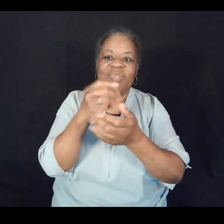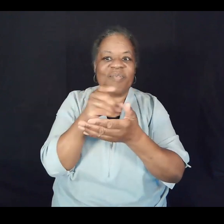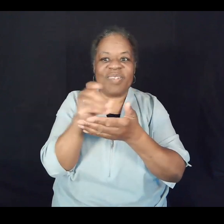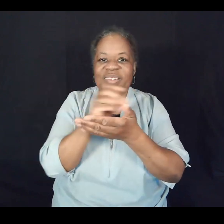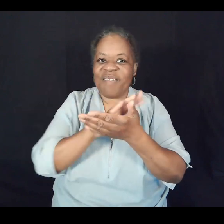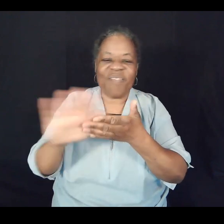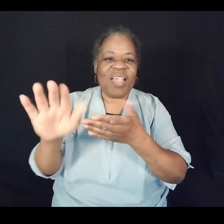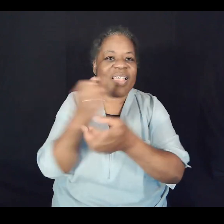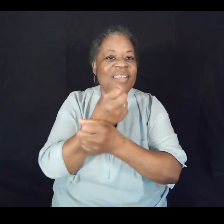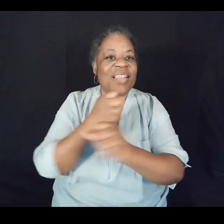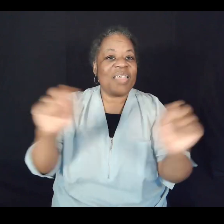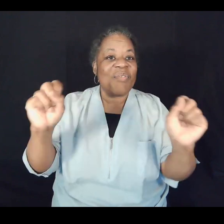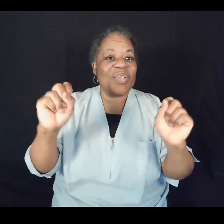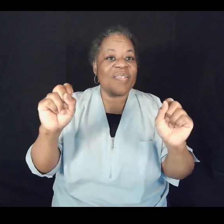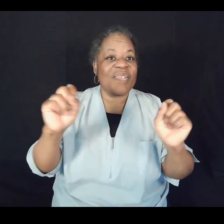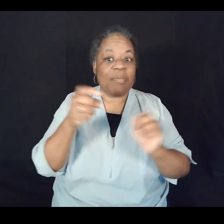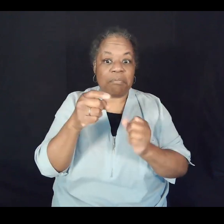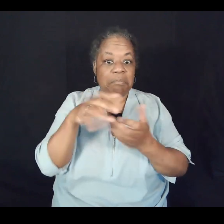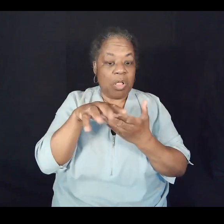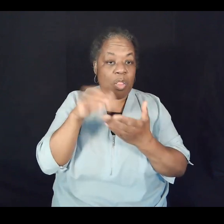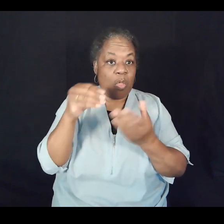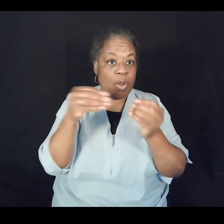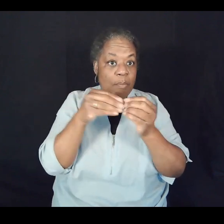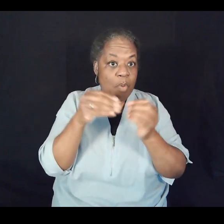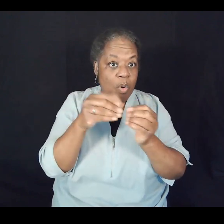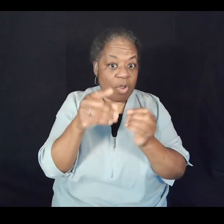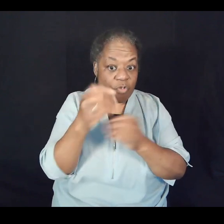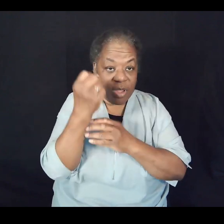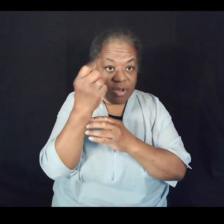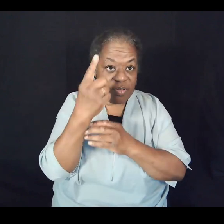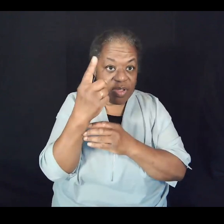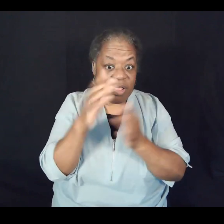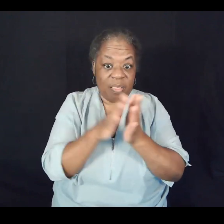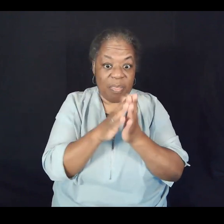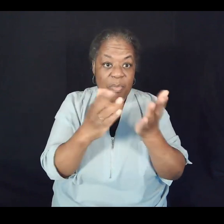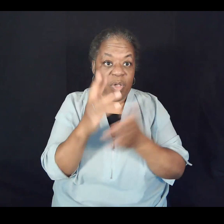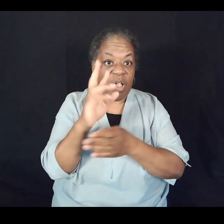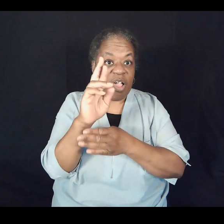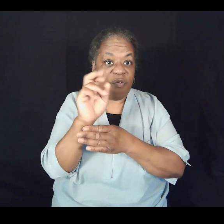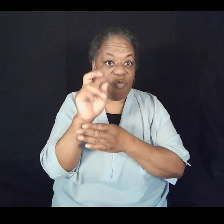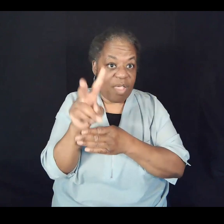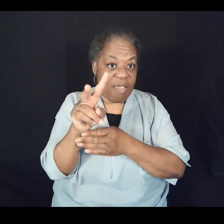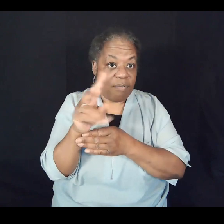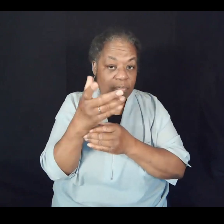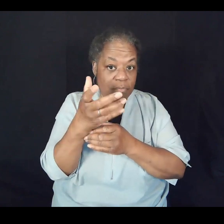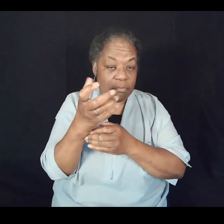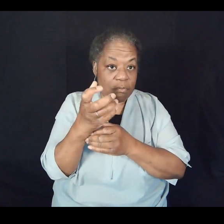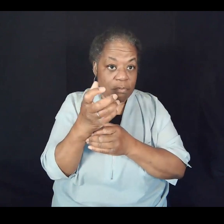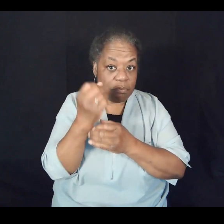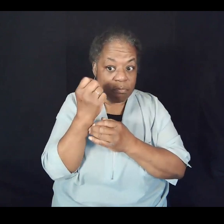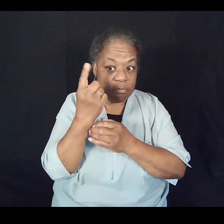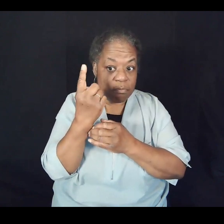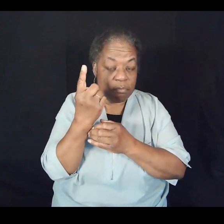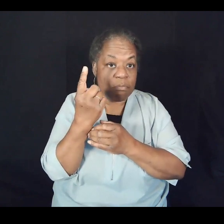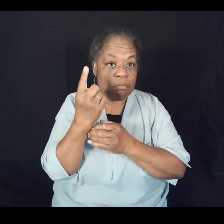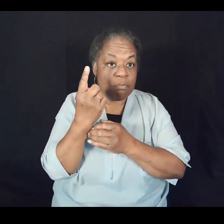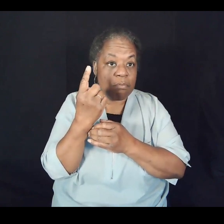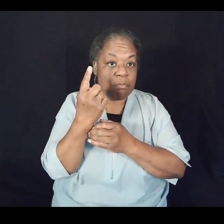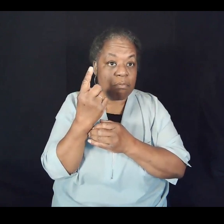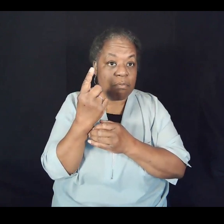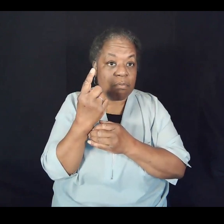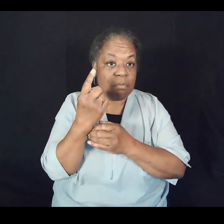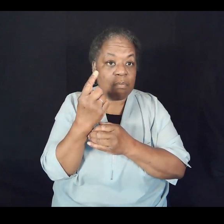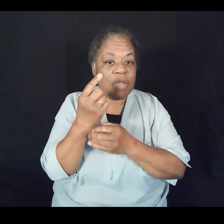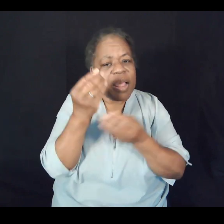If you'd like to grow and learn more in your understanding of the book of Revelation for your spiritual journey of discipleship, I want you to know that we